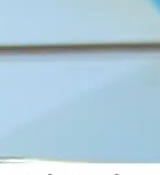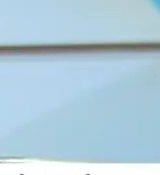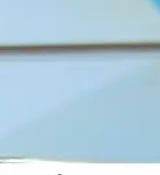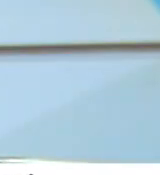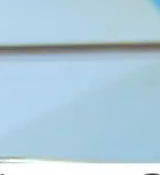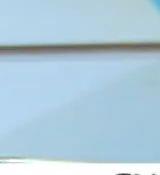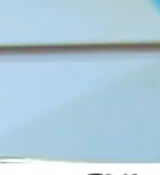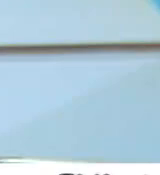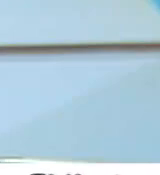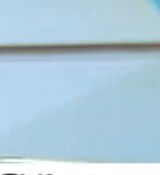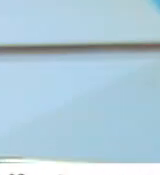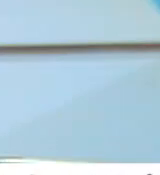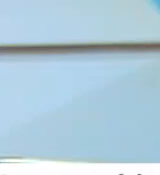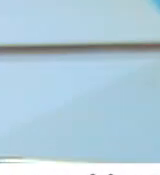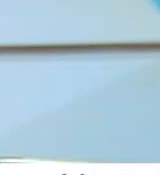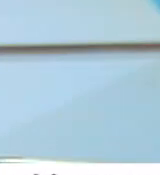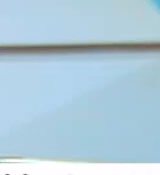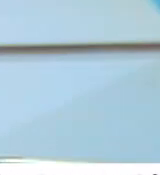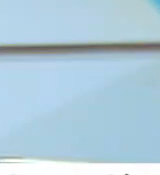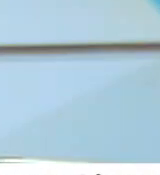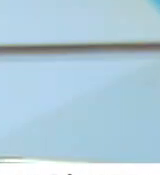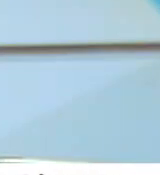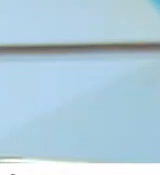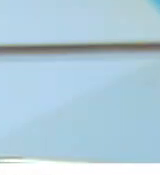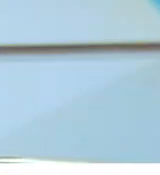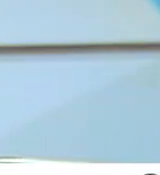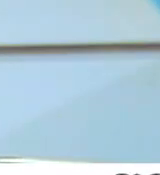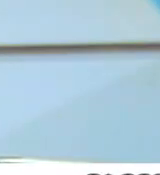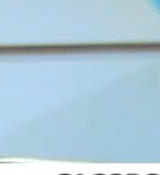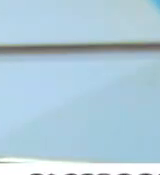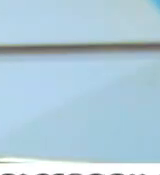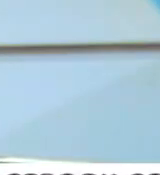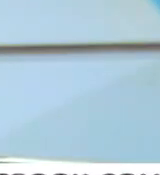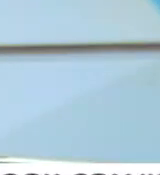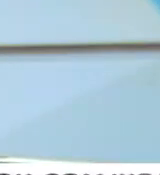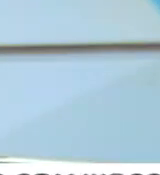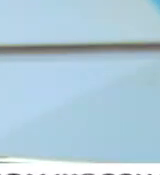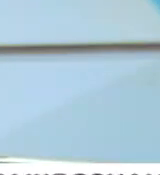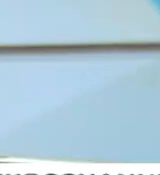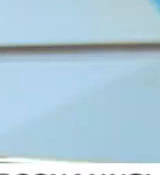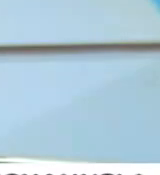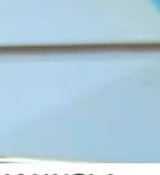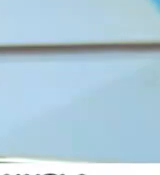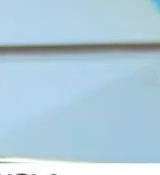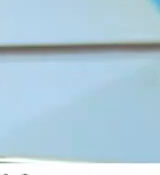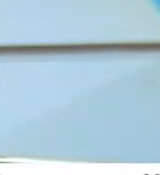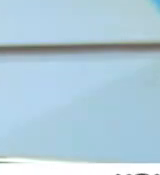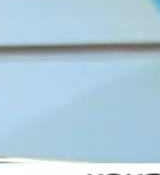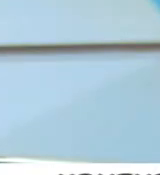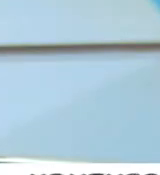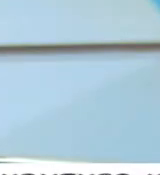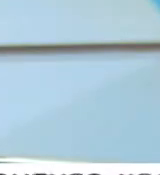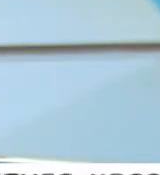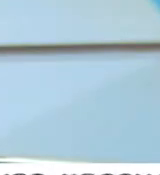challenges that they are facing. And even some have conditions that warrant them to actually be seeking medical